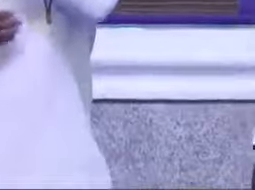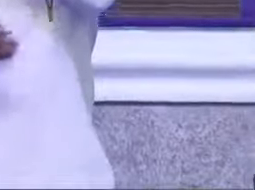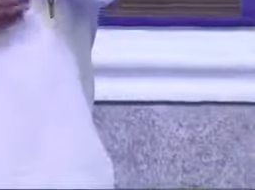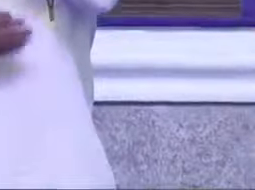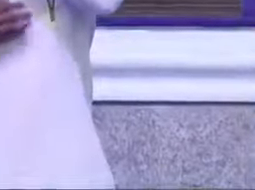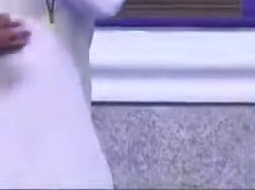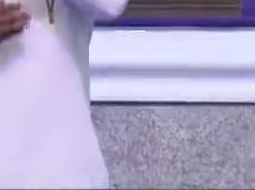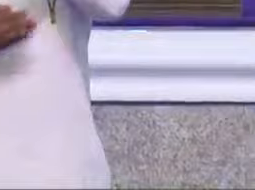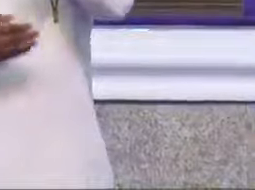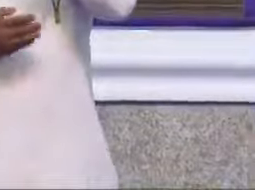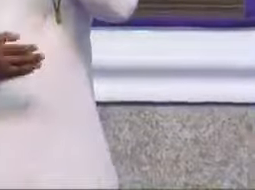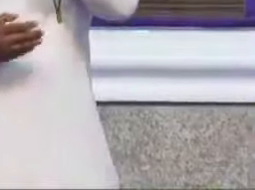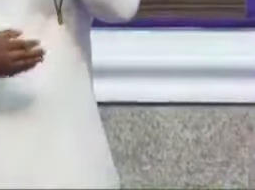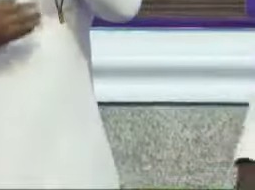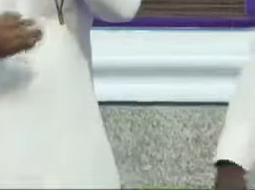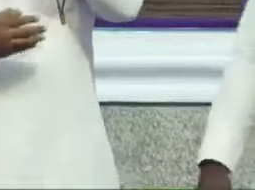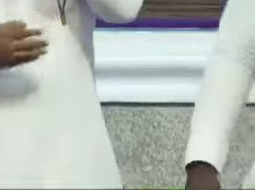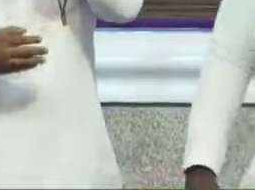hallelu